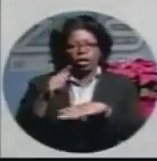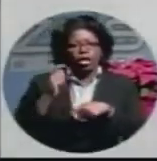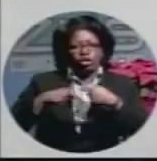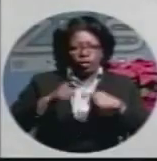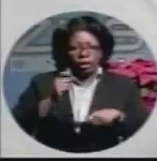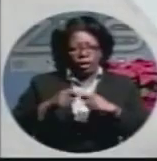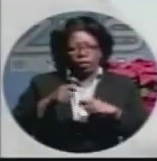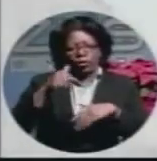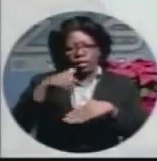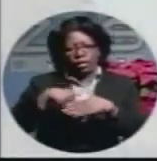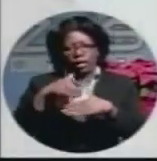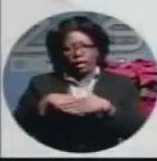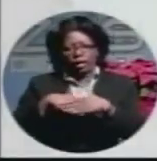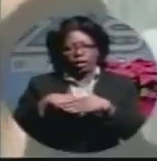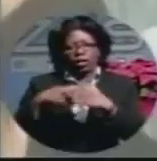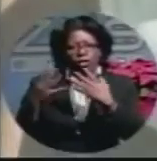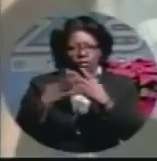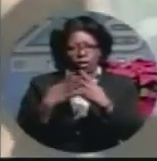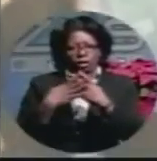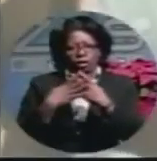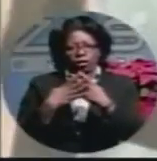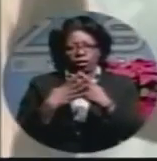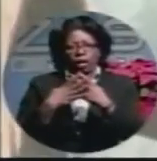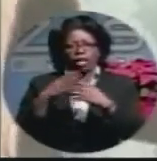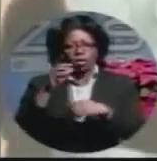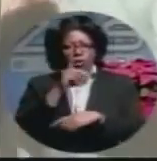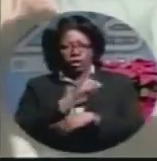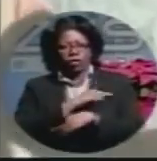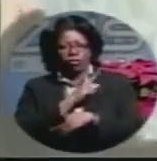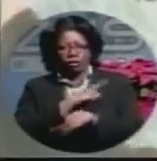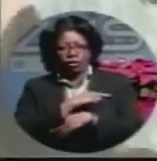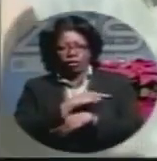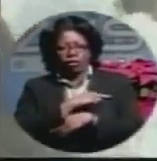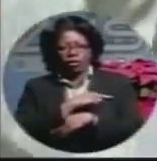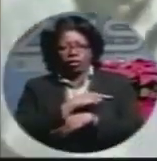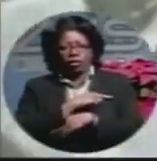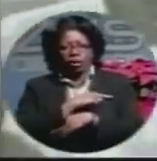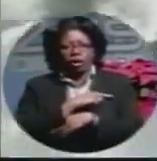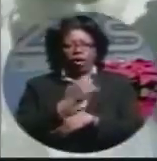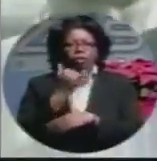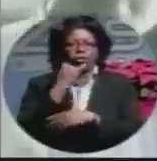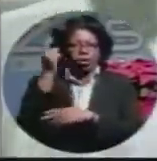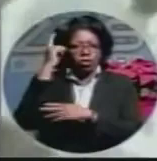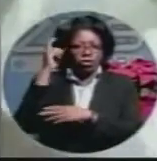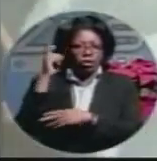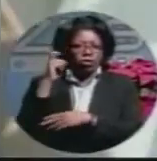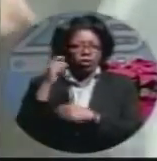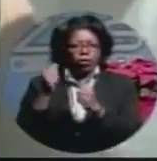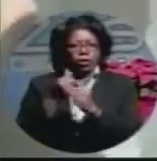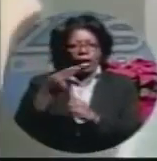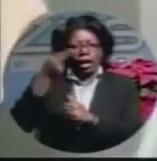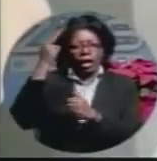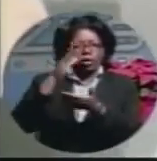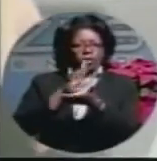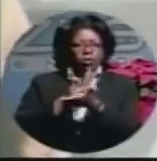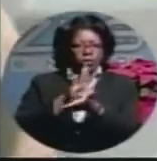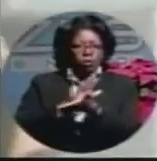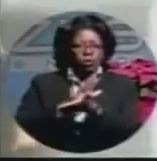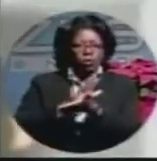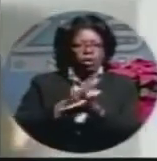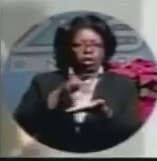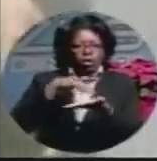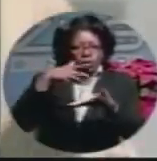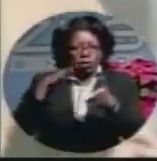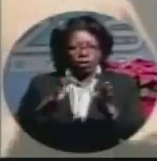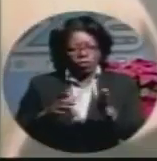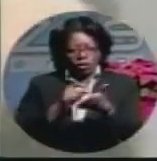was imprisoned after a jury convicted him of 8 counts of unnatural sexual intercourse with 2 of his high school male students.